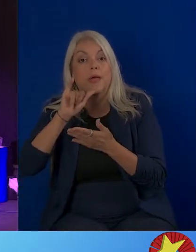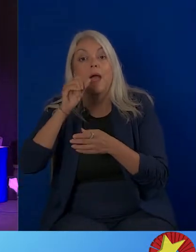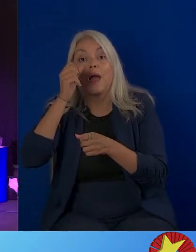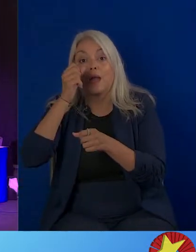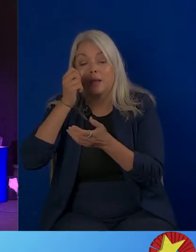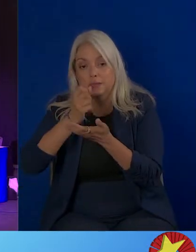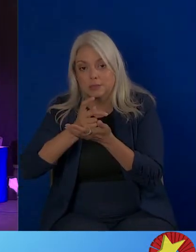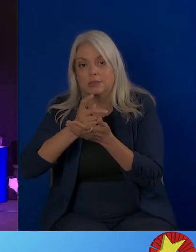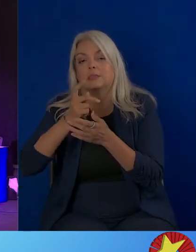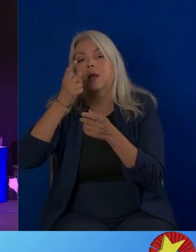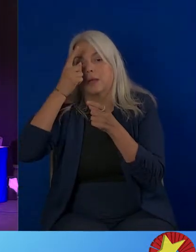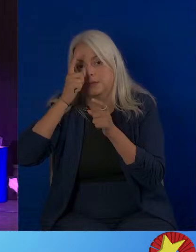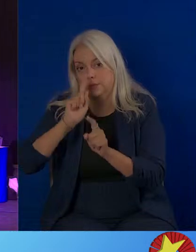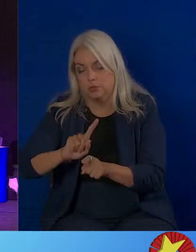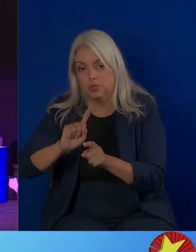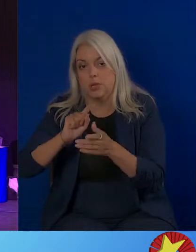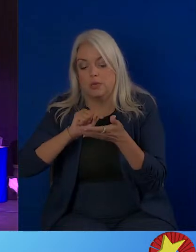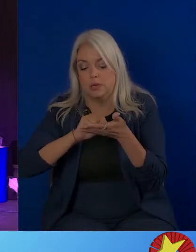item.